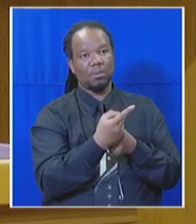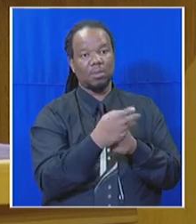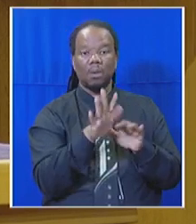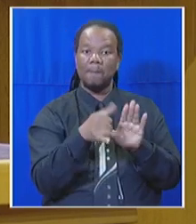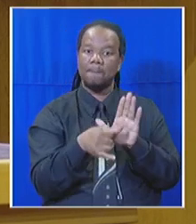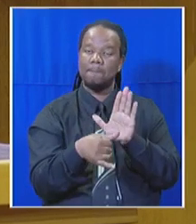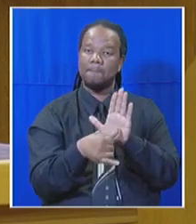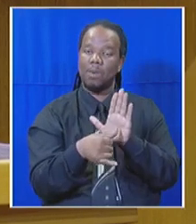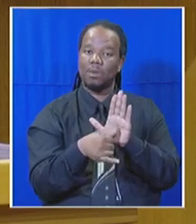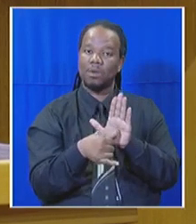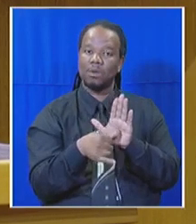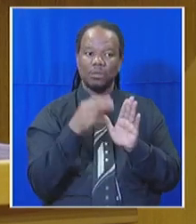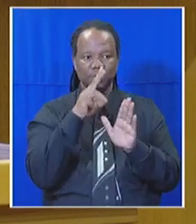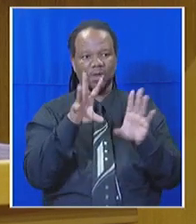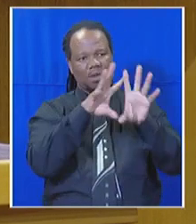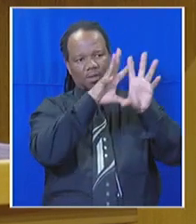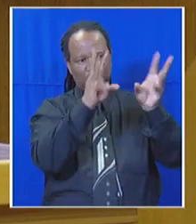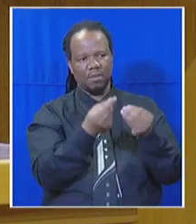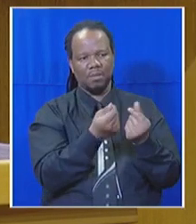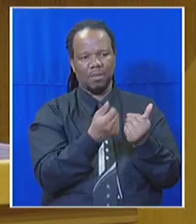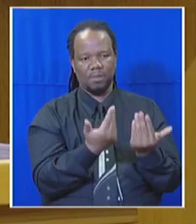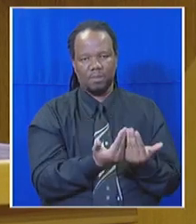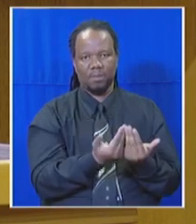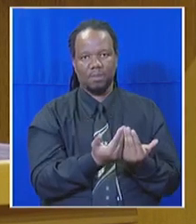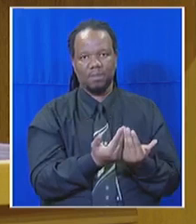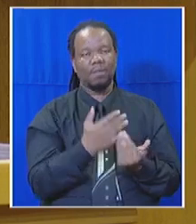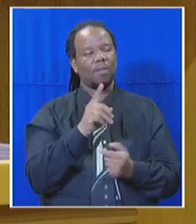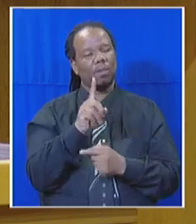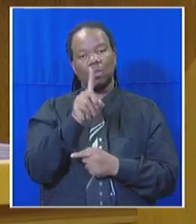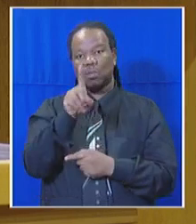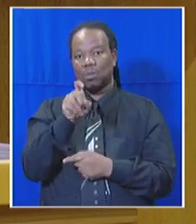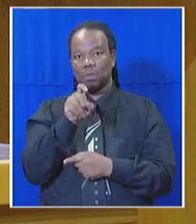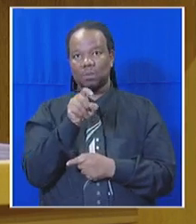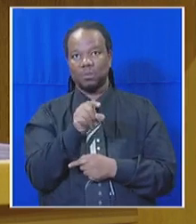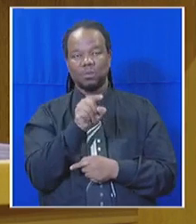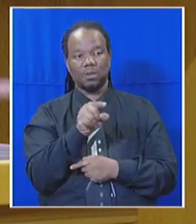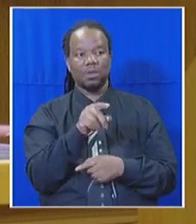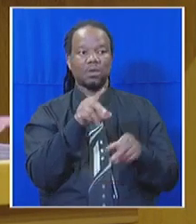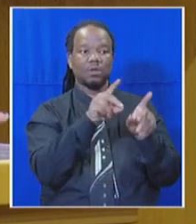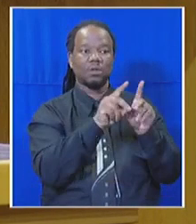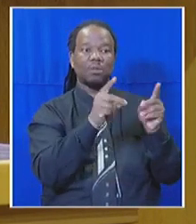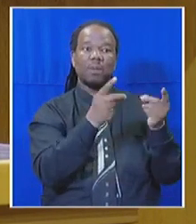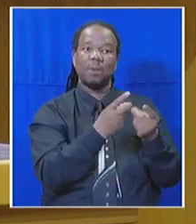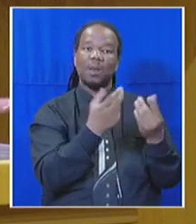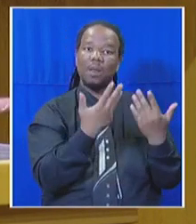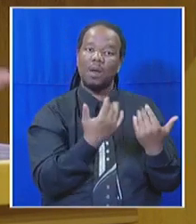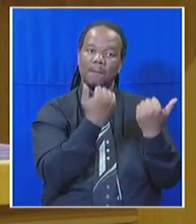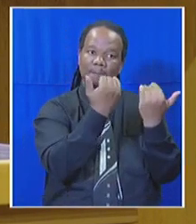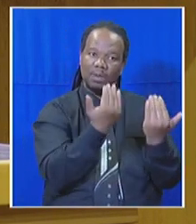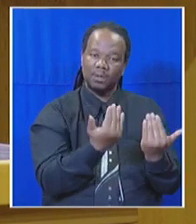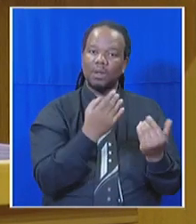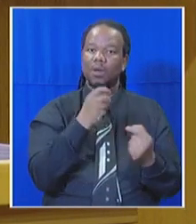as a whole. Meanwhile, what does this department have to do between now and budget time? Here's the